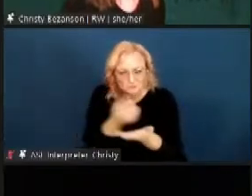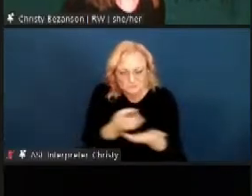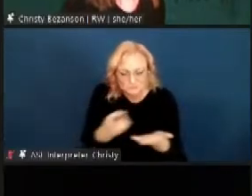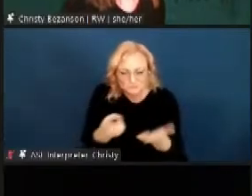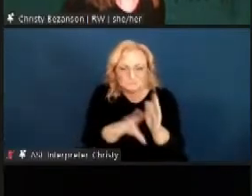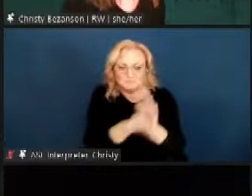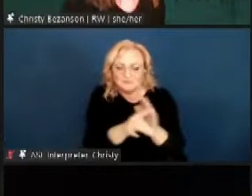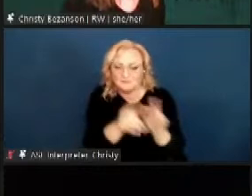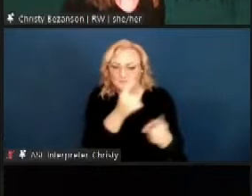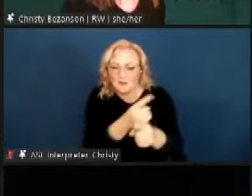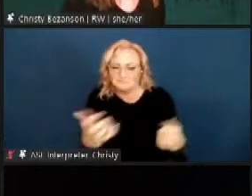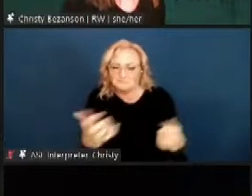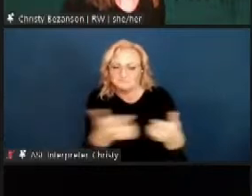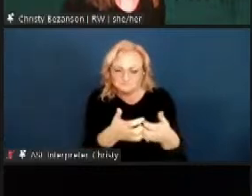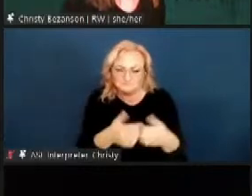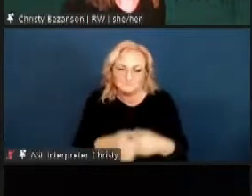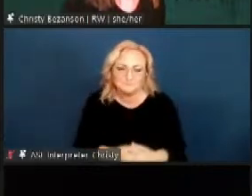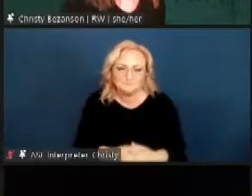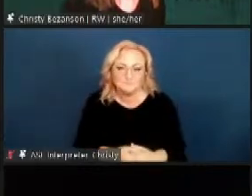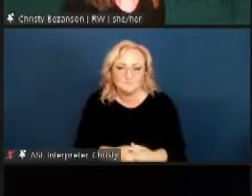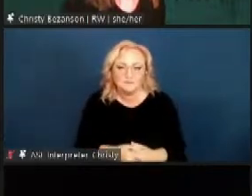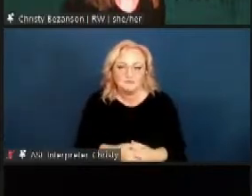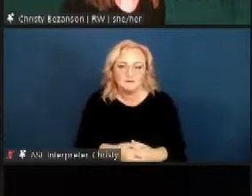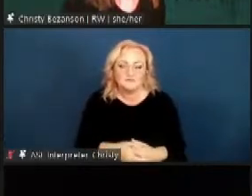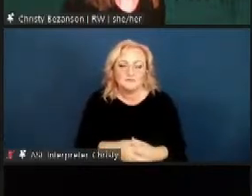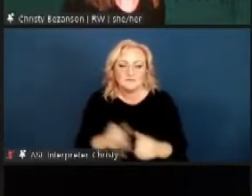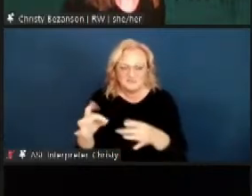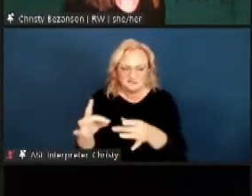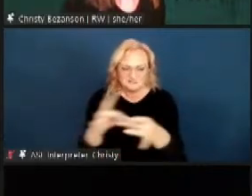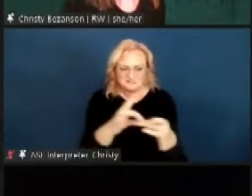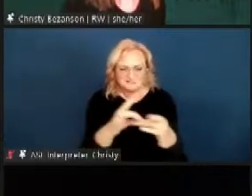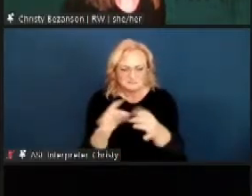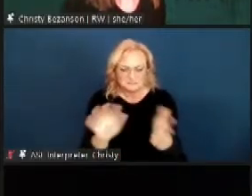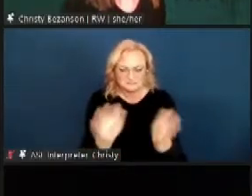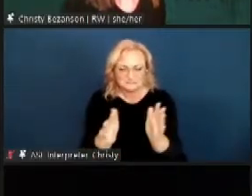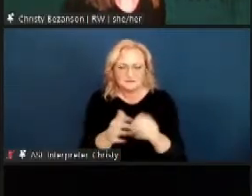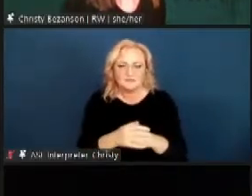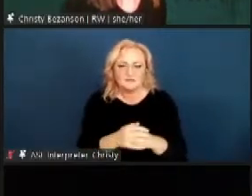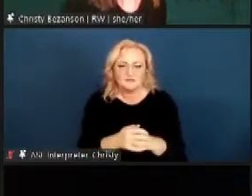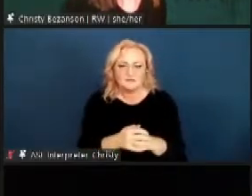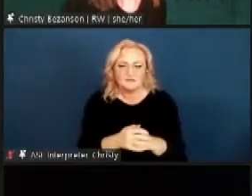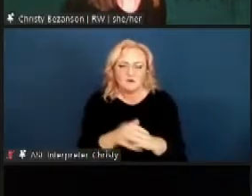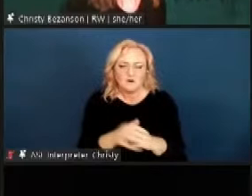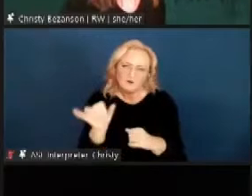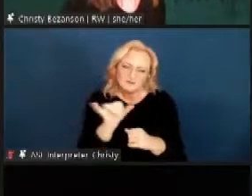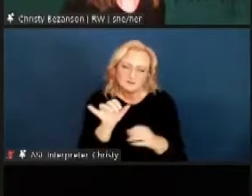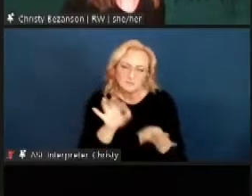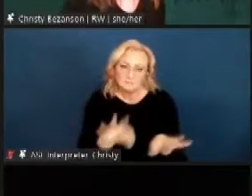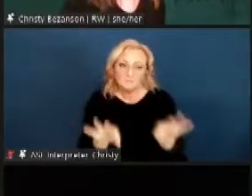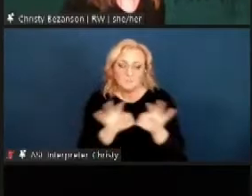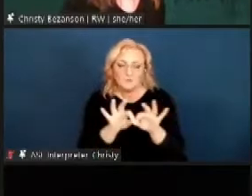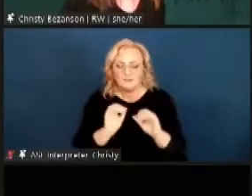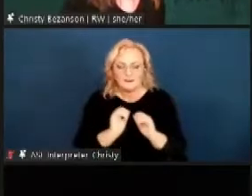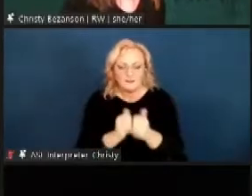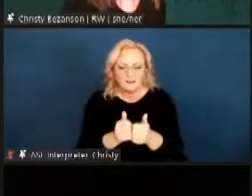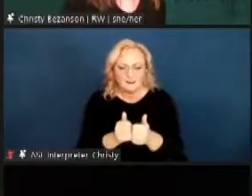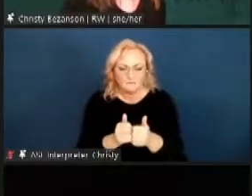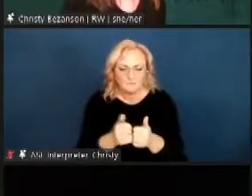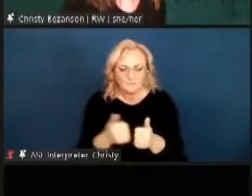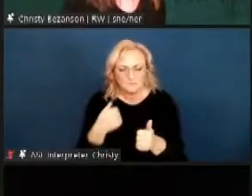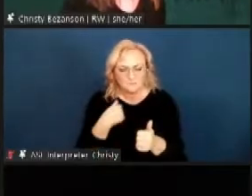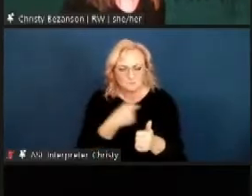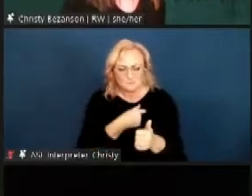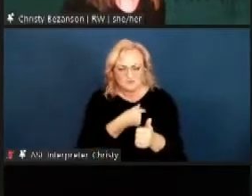that. And I think that as we build that bridge, I think it's also about how do we make